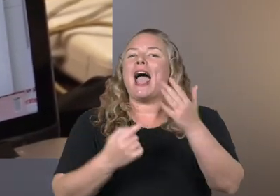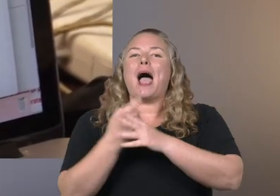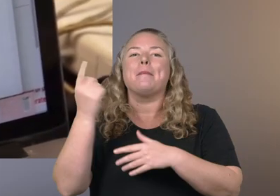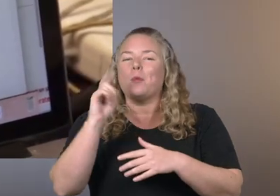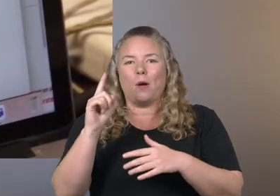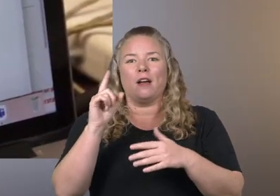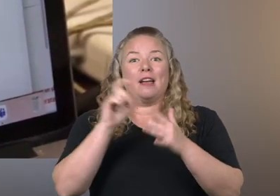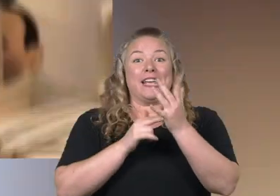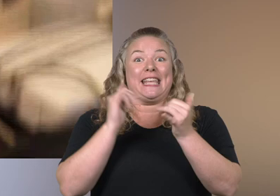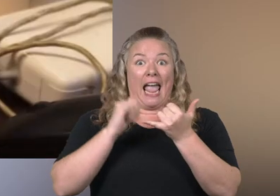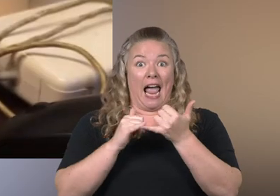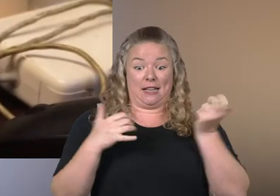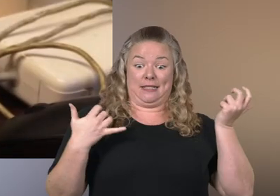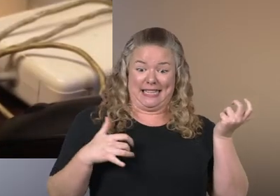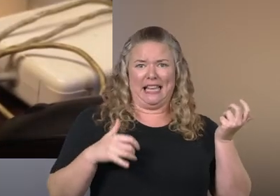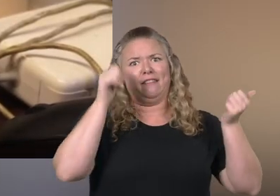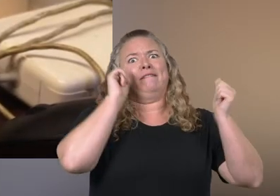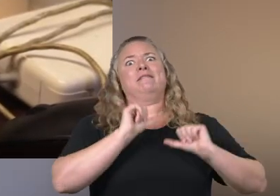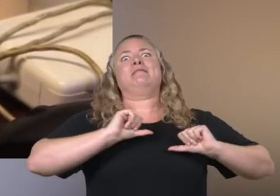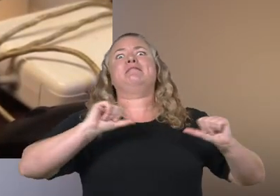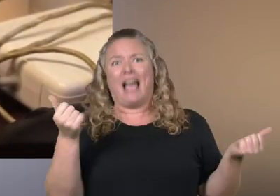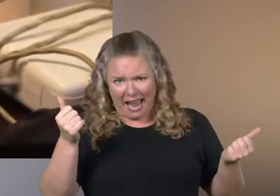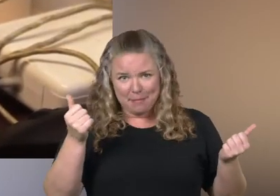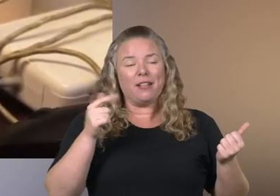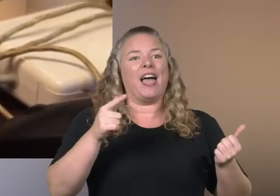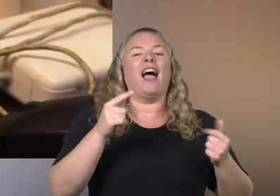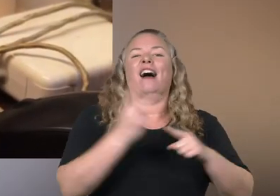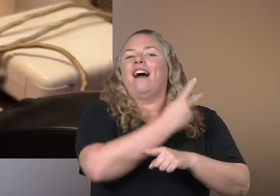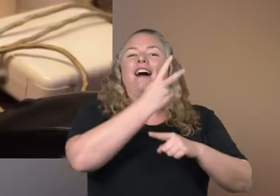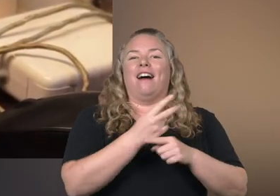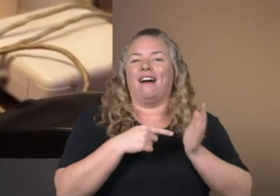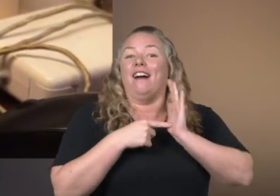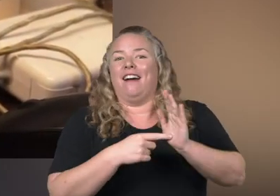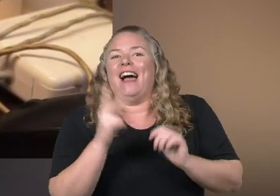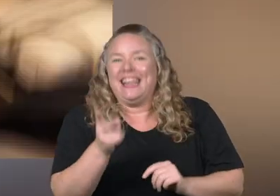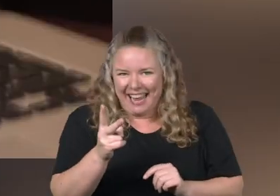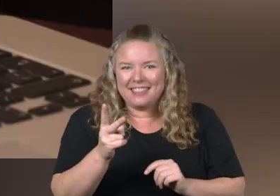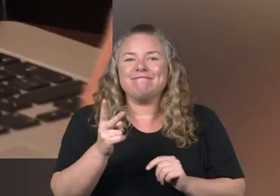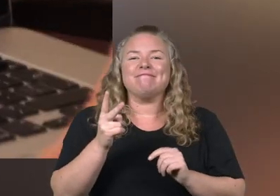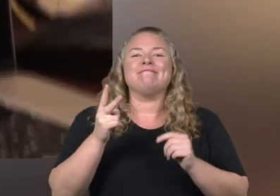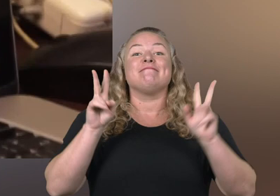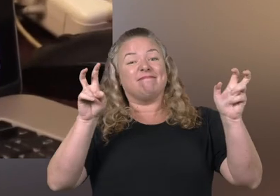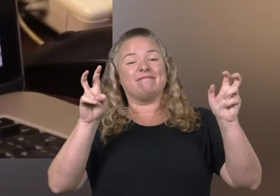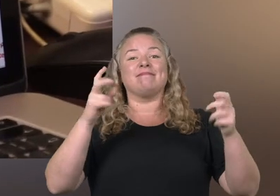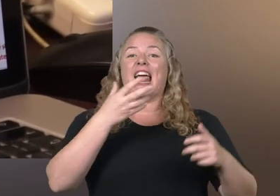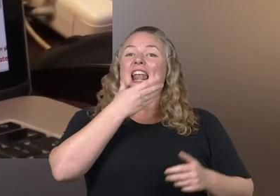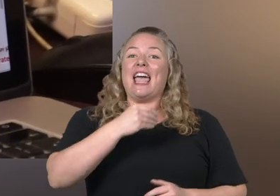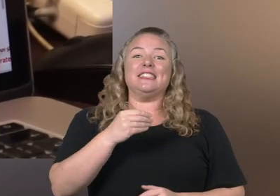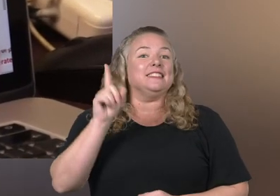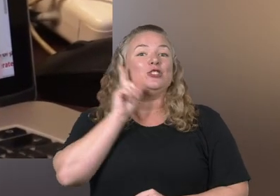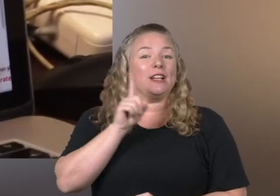called Beefheart on the Beach. This band recreated a famous gig that Beefheart did